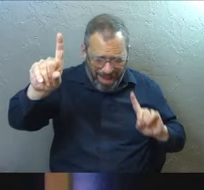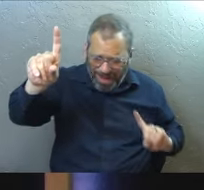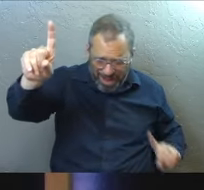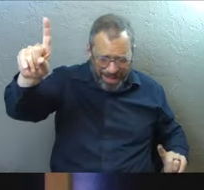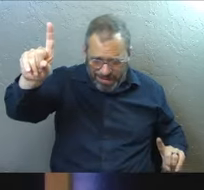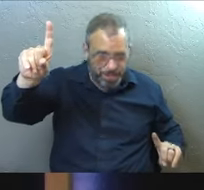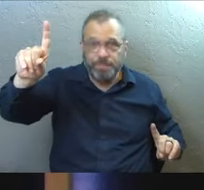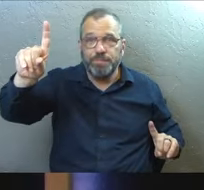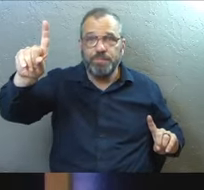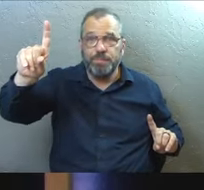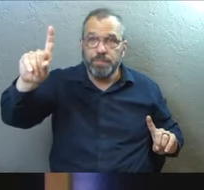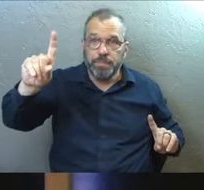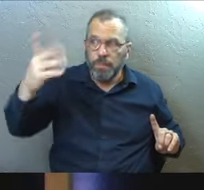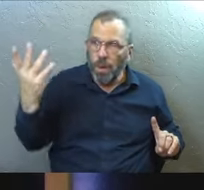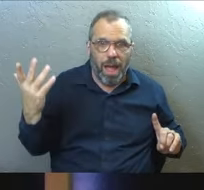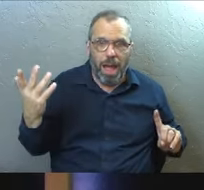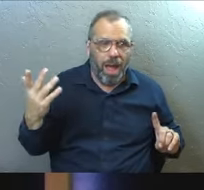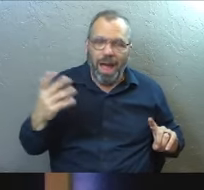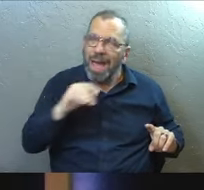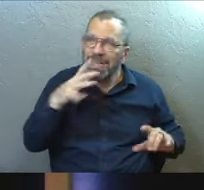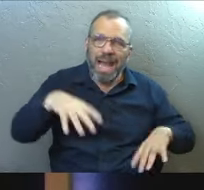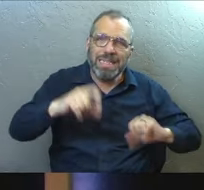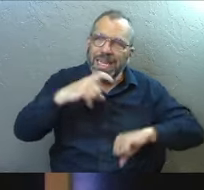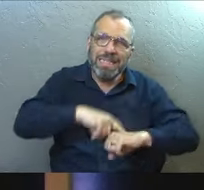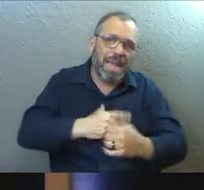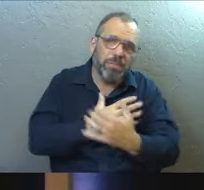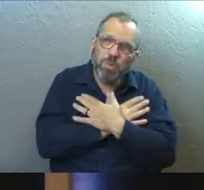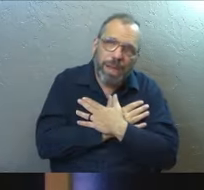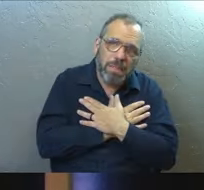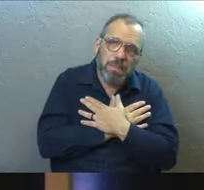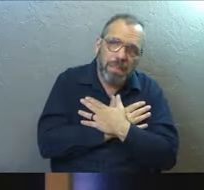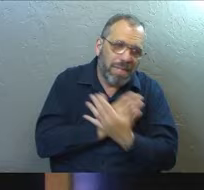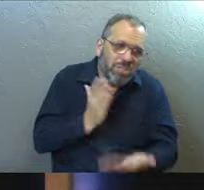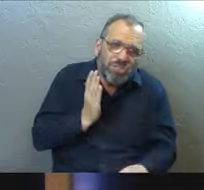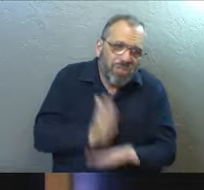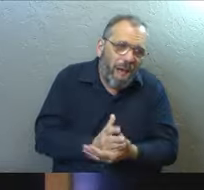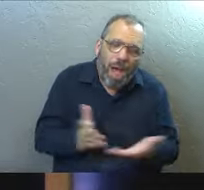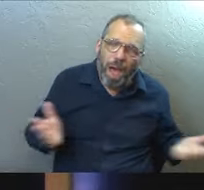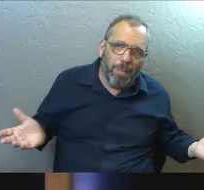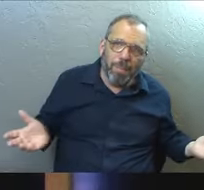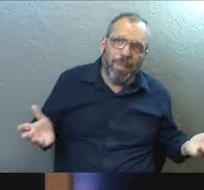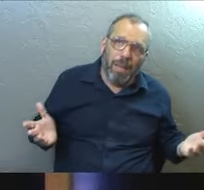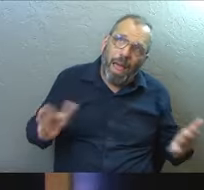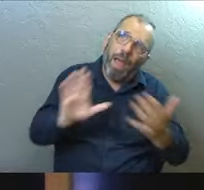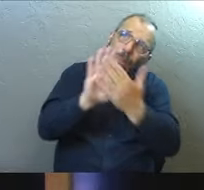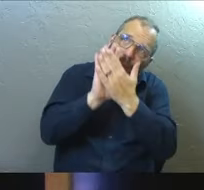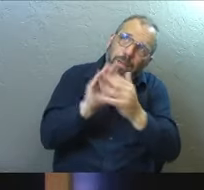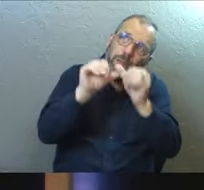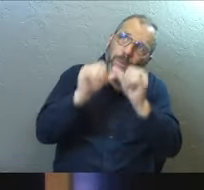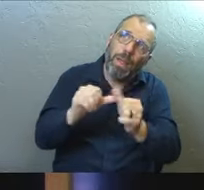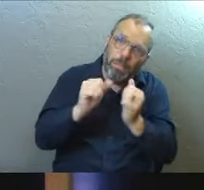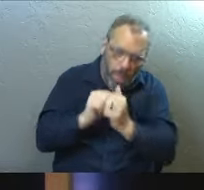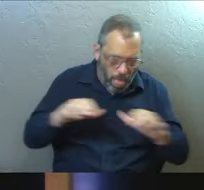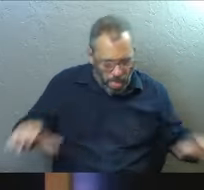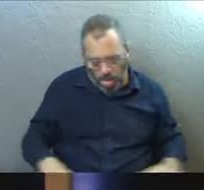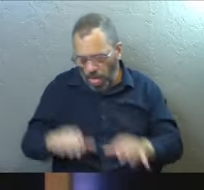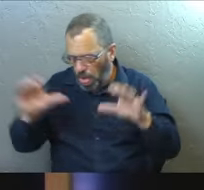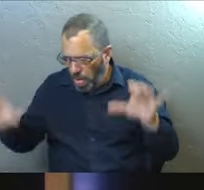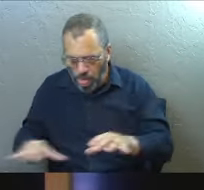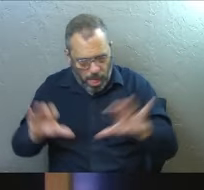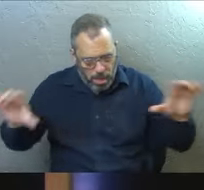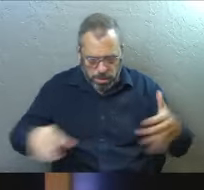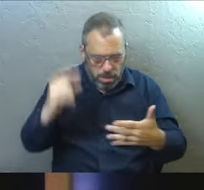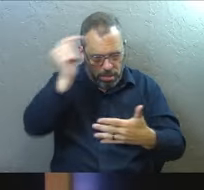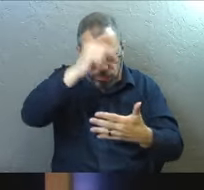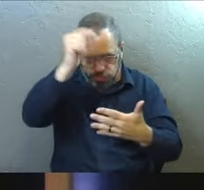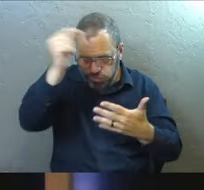great. And it's like I'm surprised because I didn't take time to just rest and stop for a bit and be with him and remain, but I've been working and I've been doing